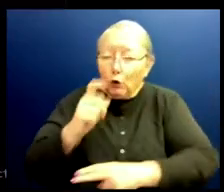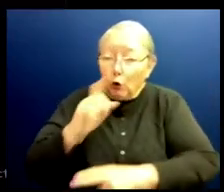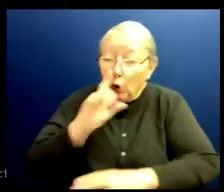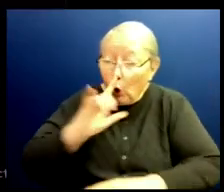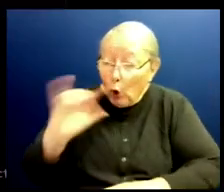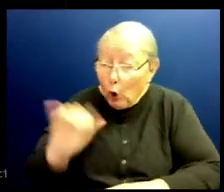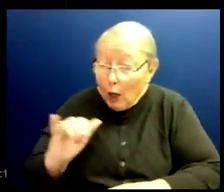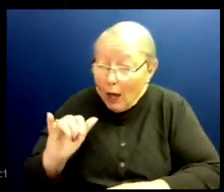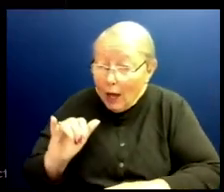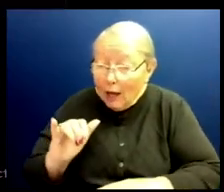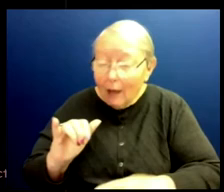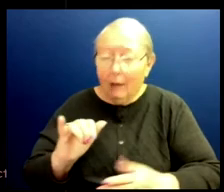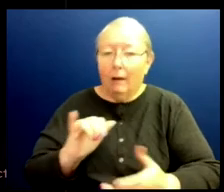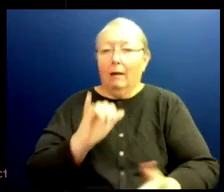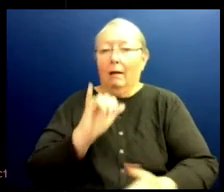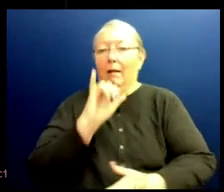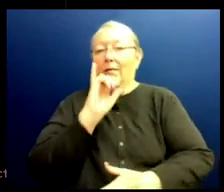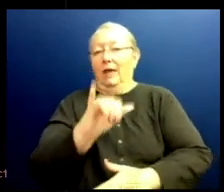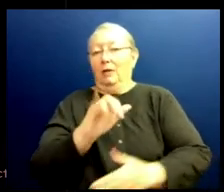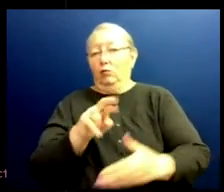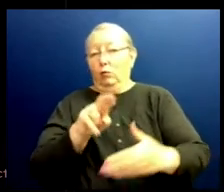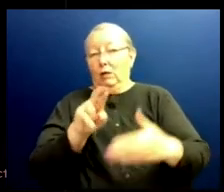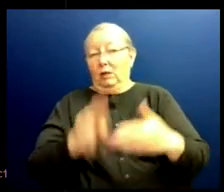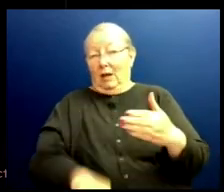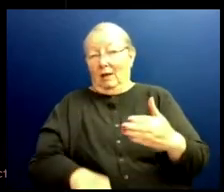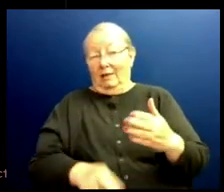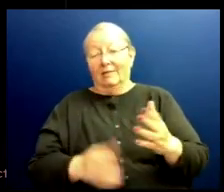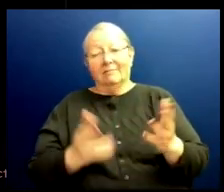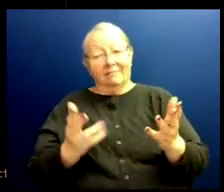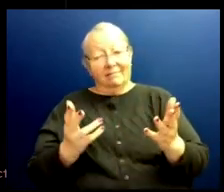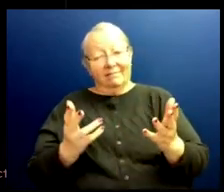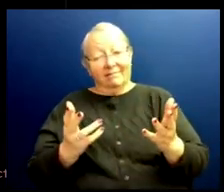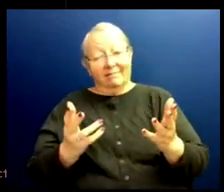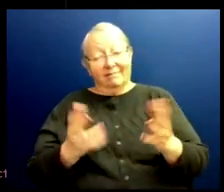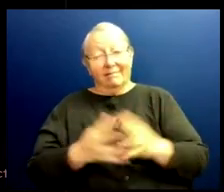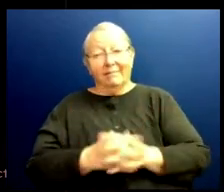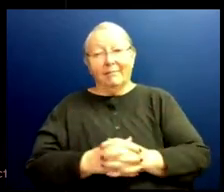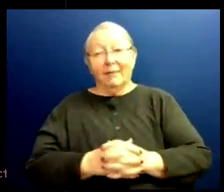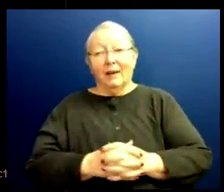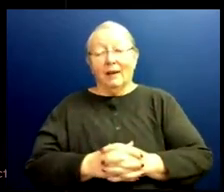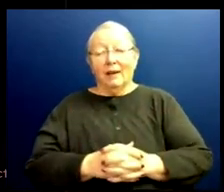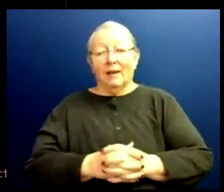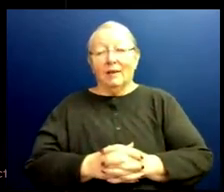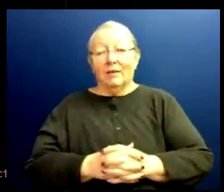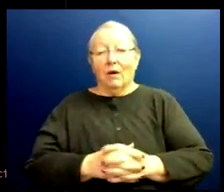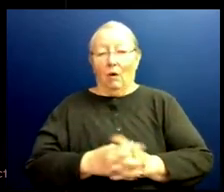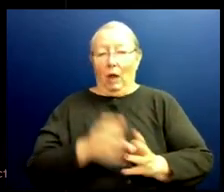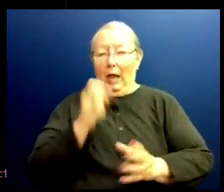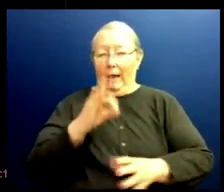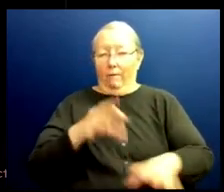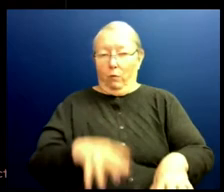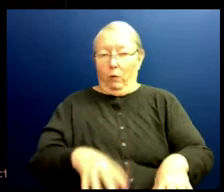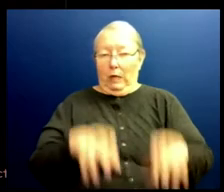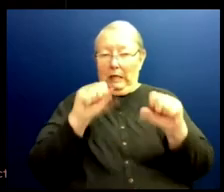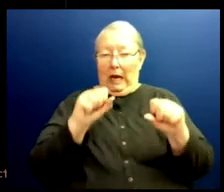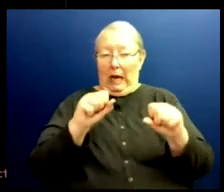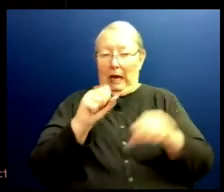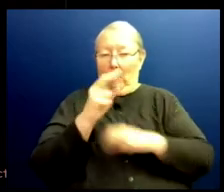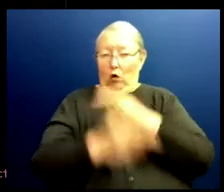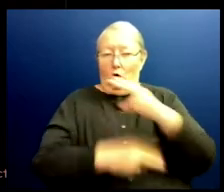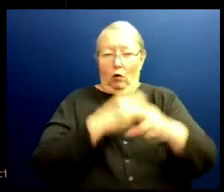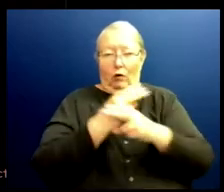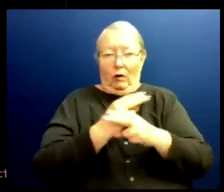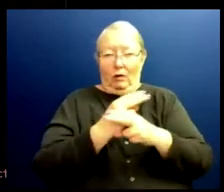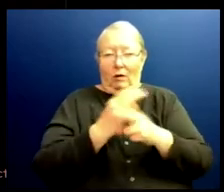here. If we take a very hot, almost homogeneous universe, but having slight